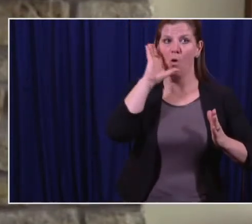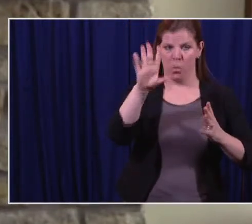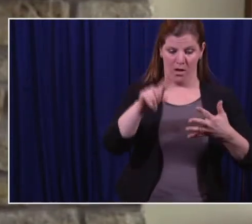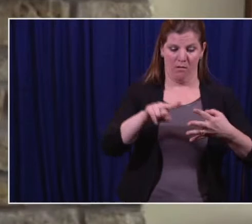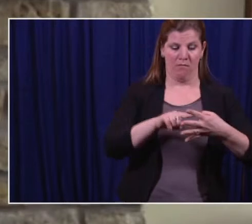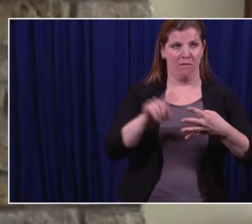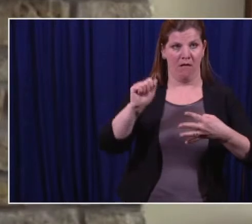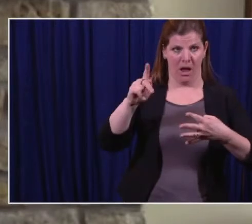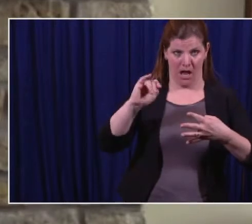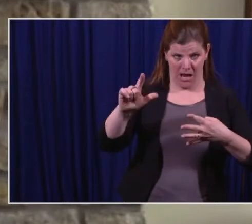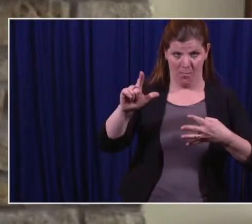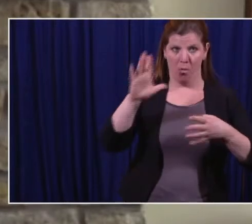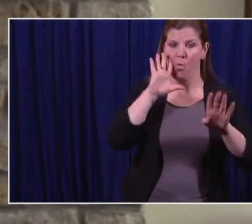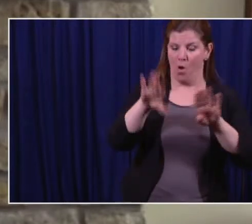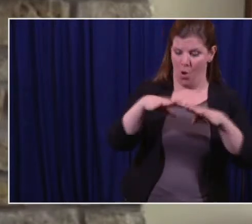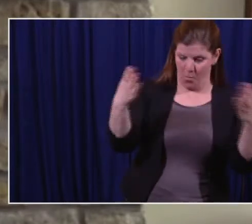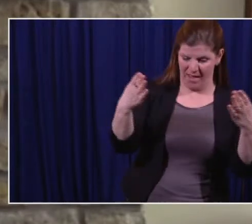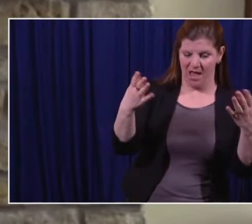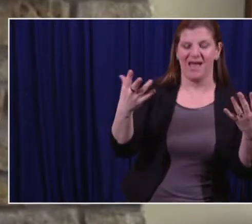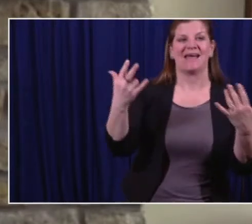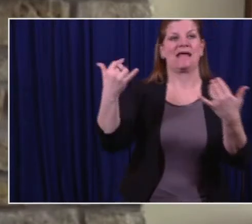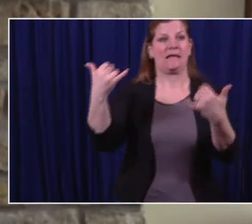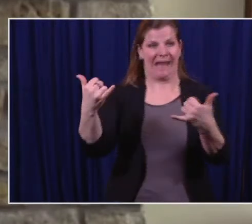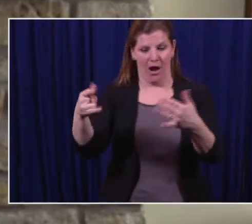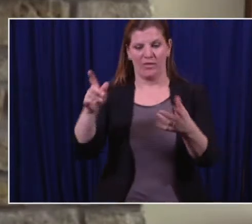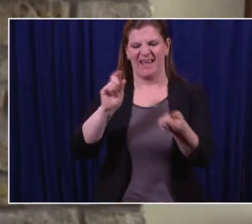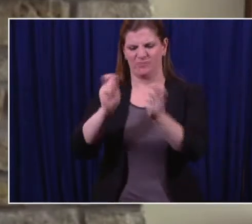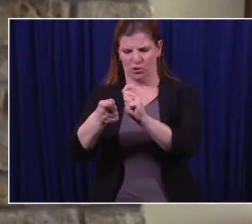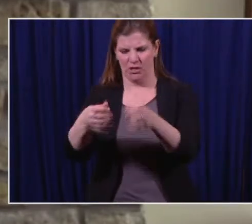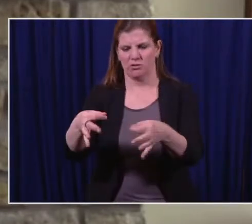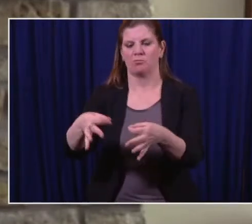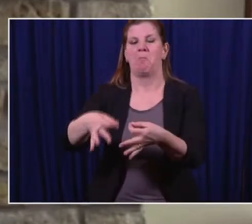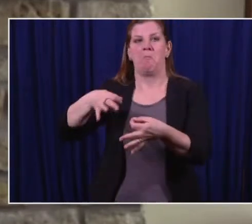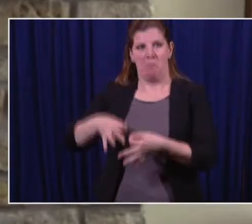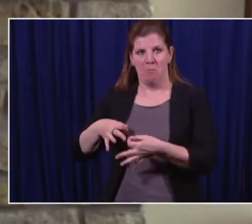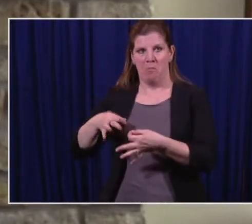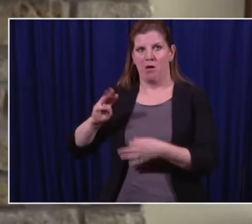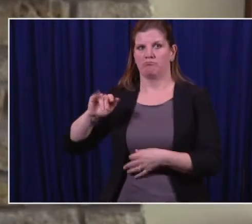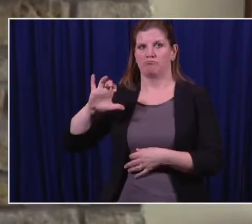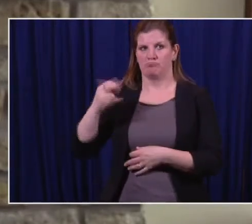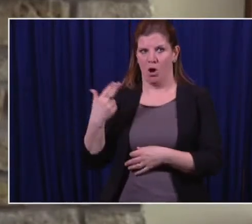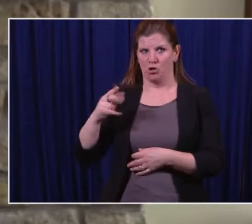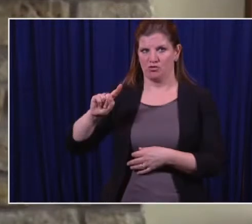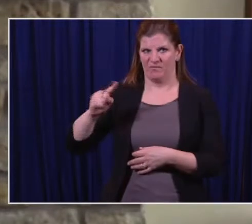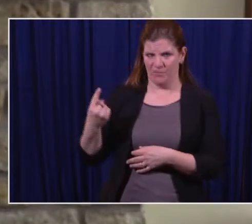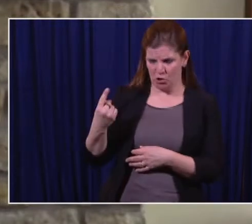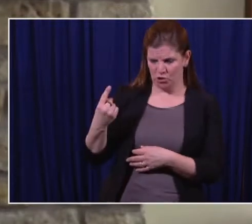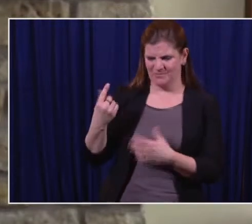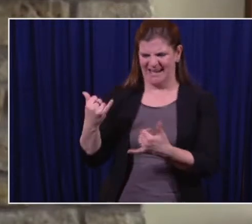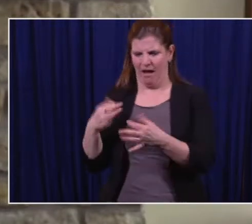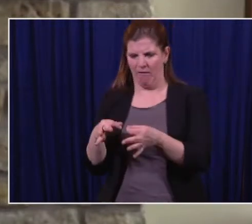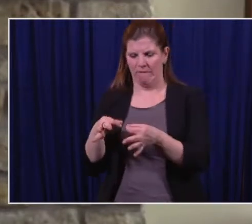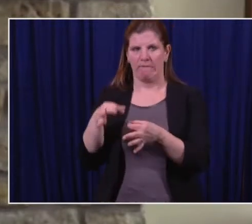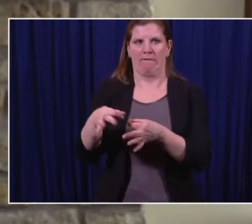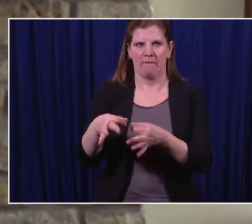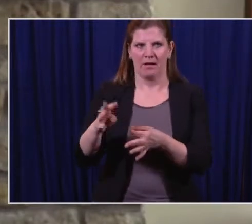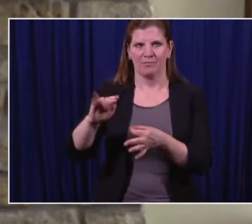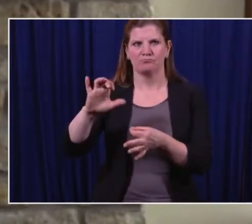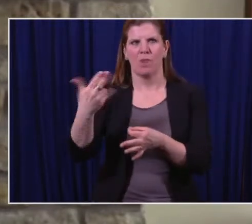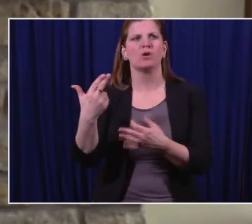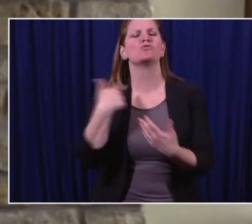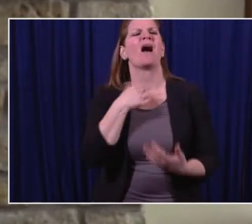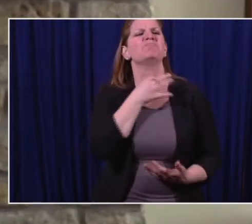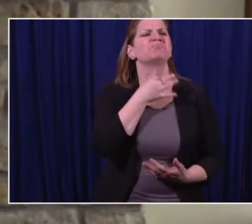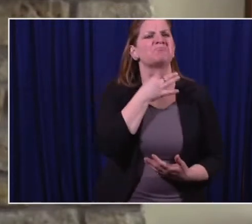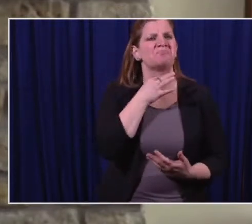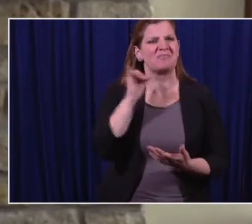small number of kids back on March 1st and then bringing more back over the course of the month. I'm curious if that meets what you want from